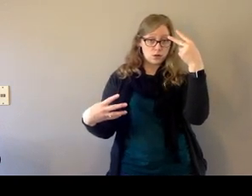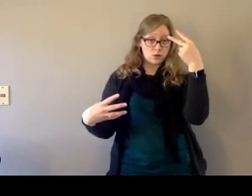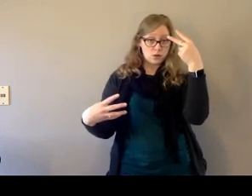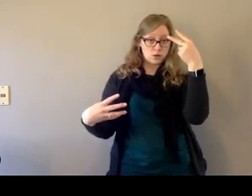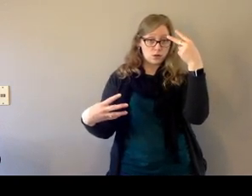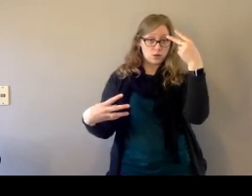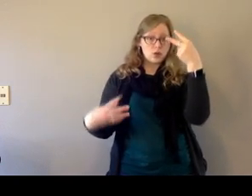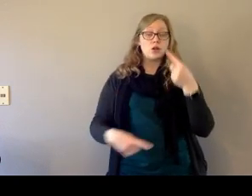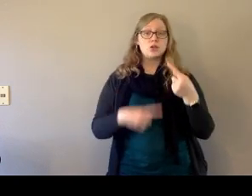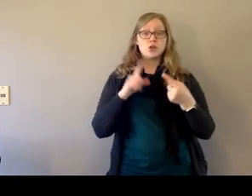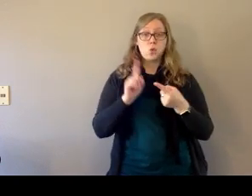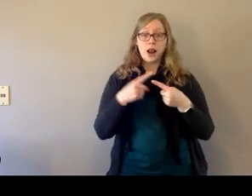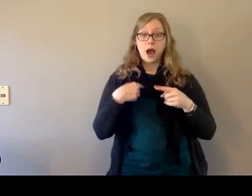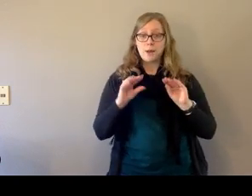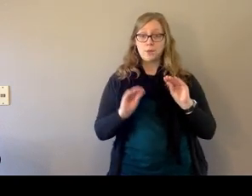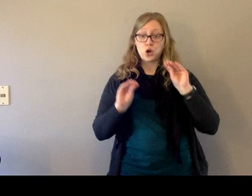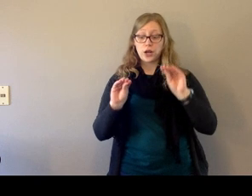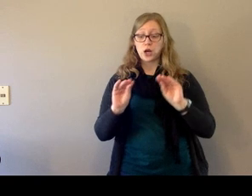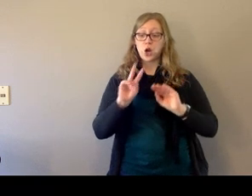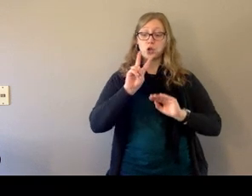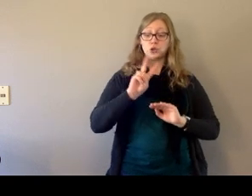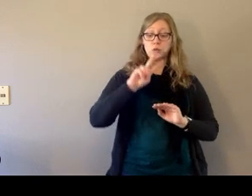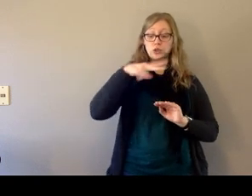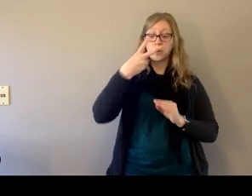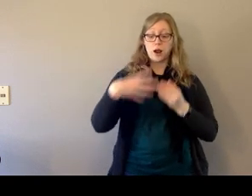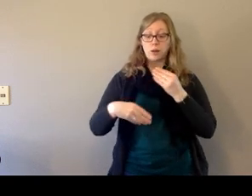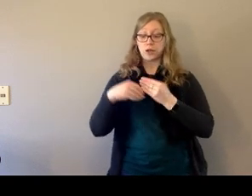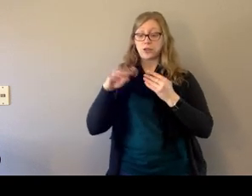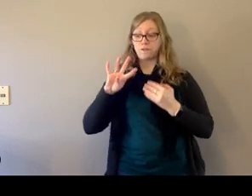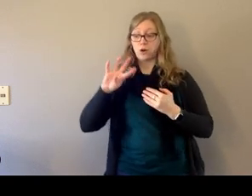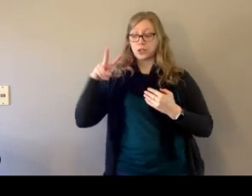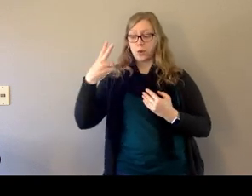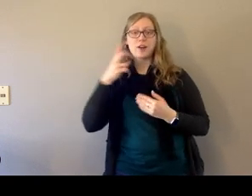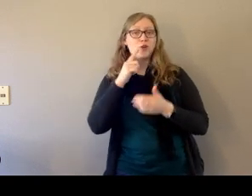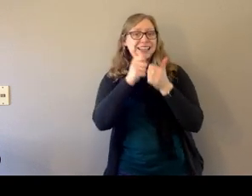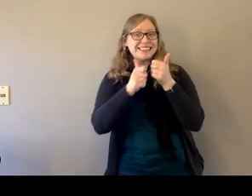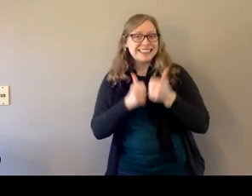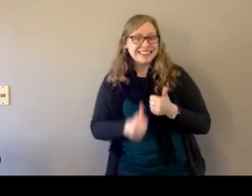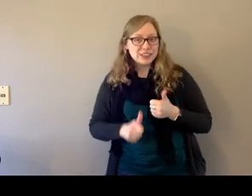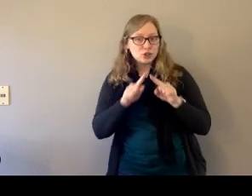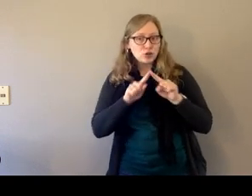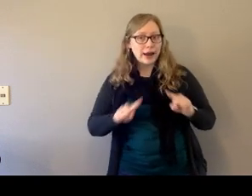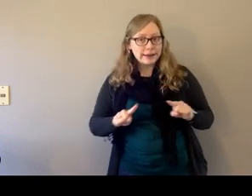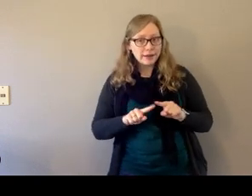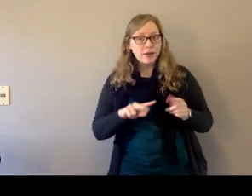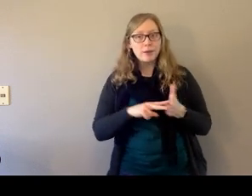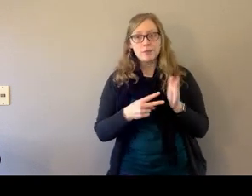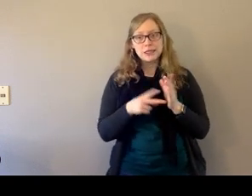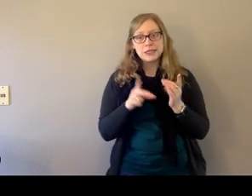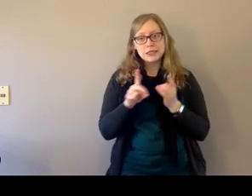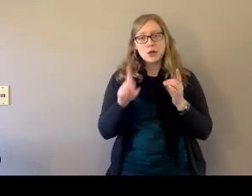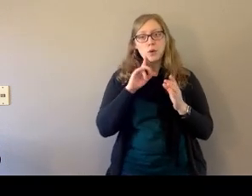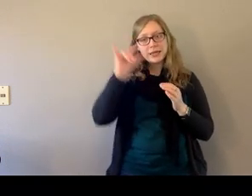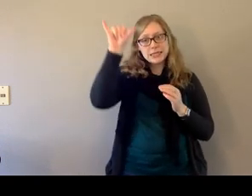2 squared plus 4 squared, I'm going to get the same thing for both of these. So that side is also